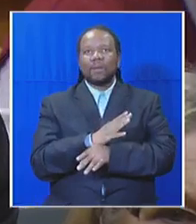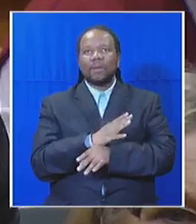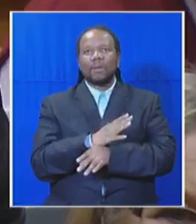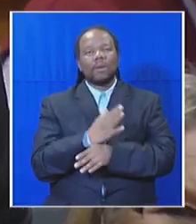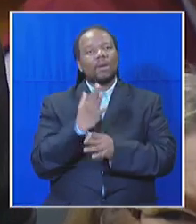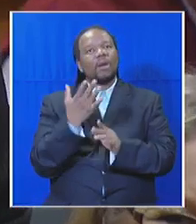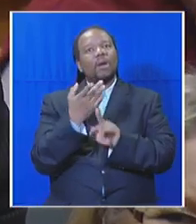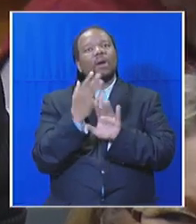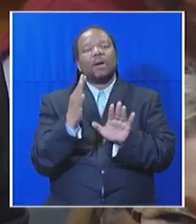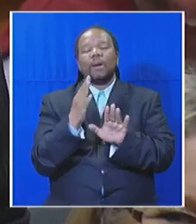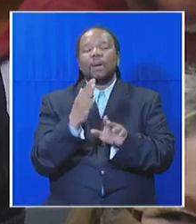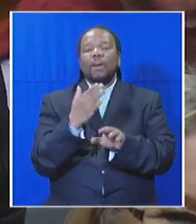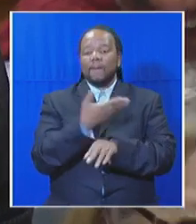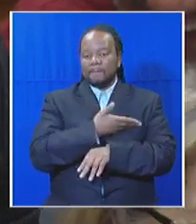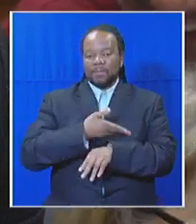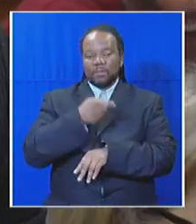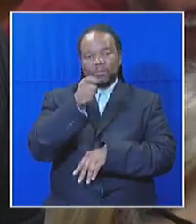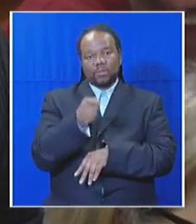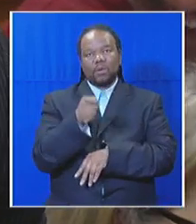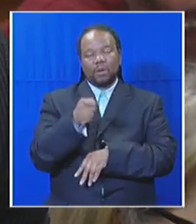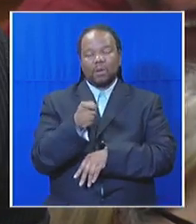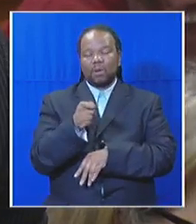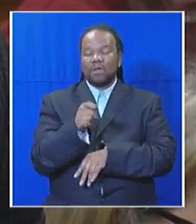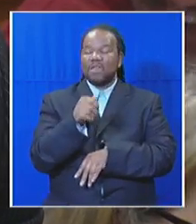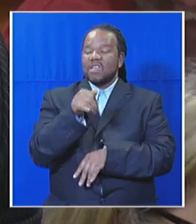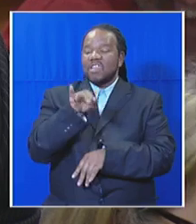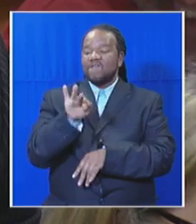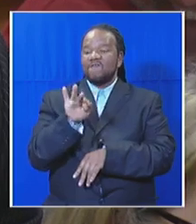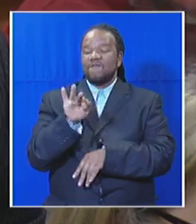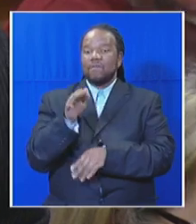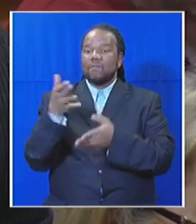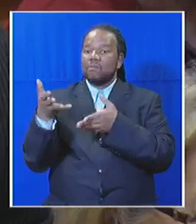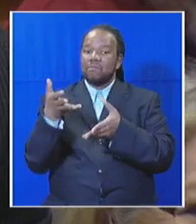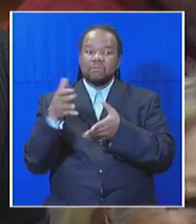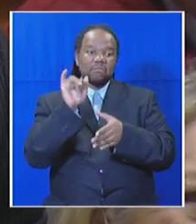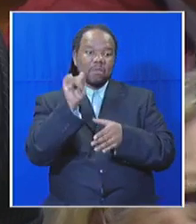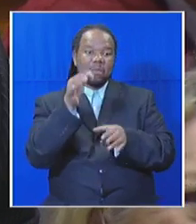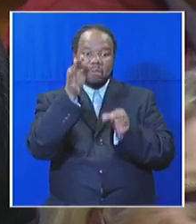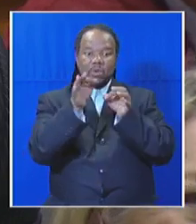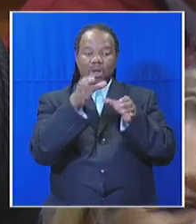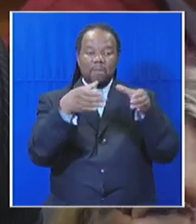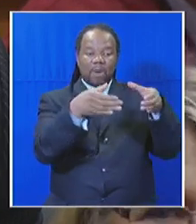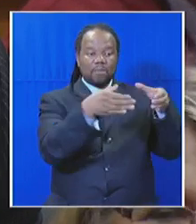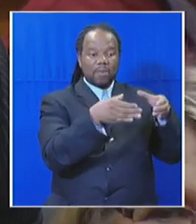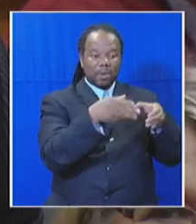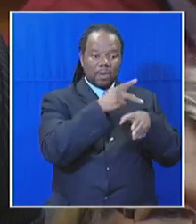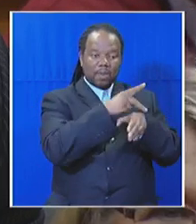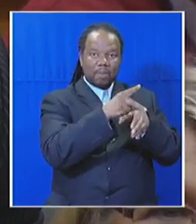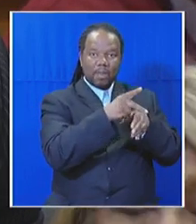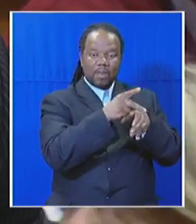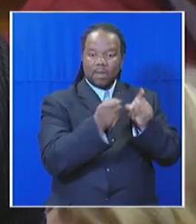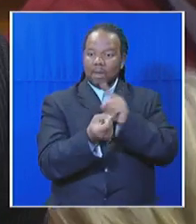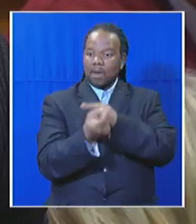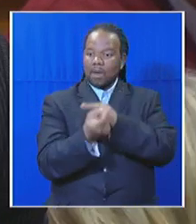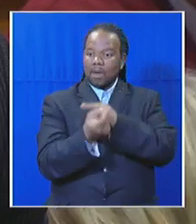to you, Madam Speaker, that if there was any collusion that took place, it took place last year when